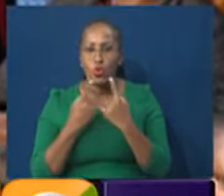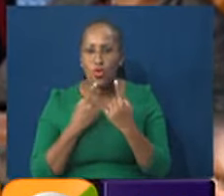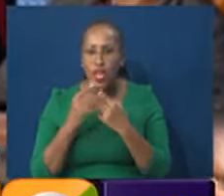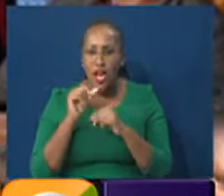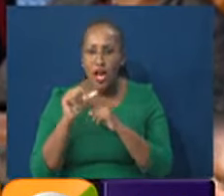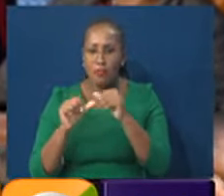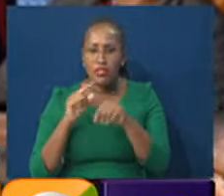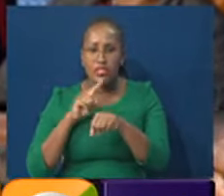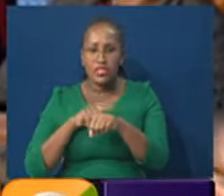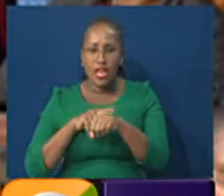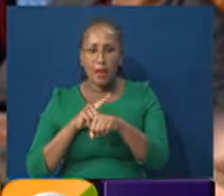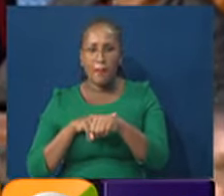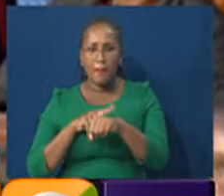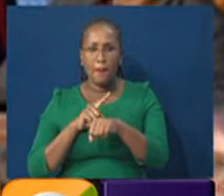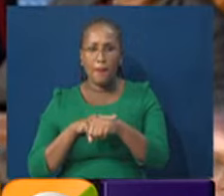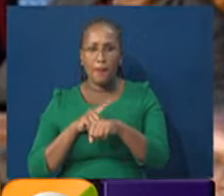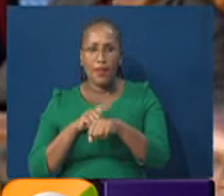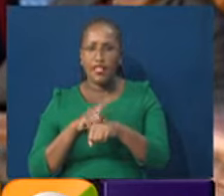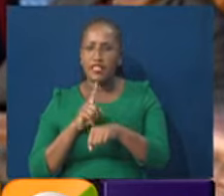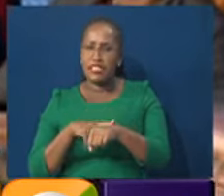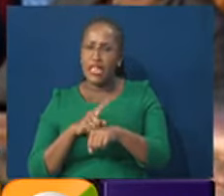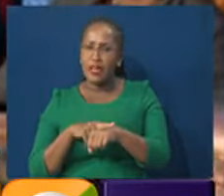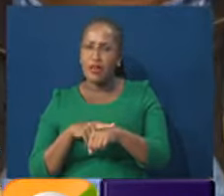the president was, when we had